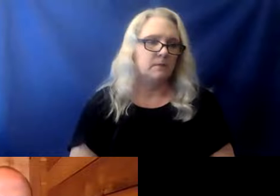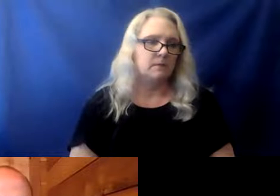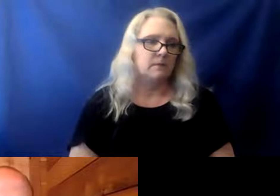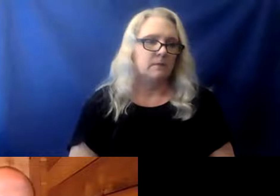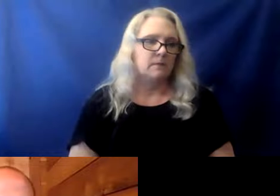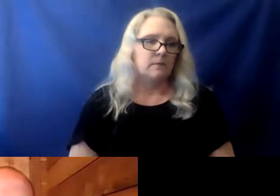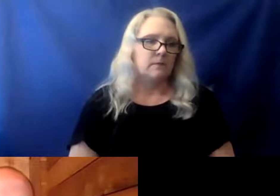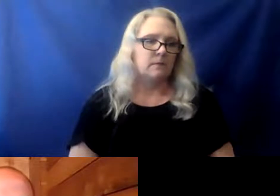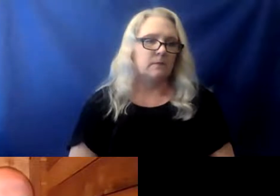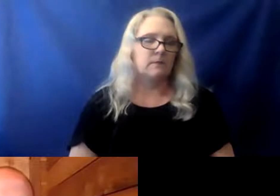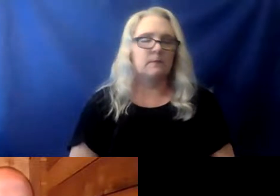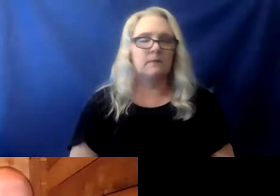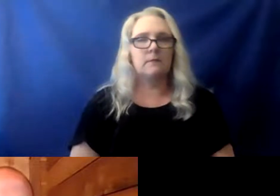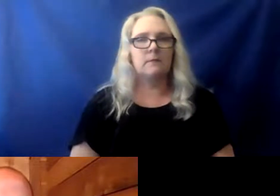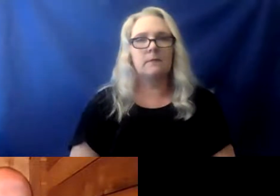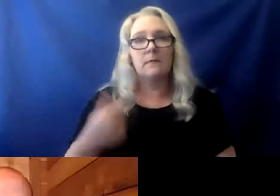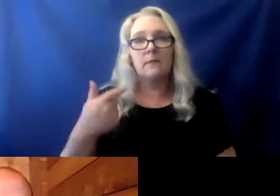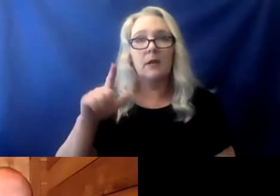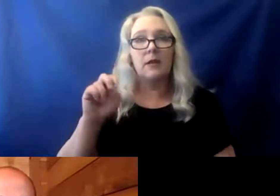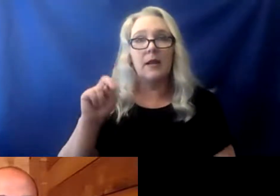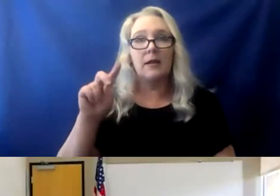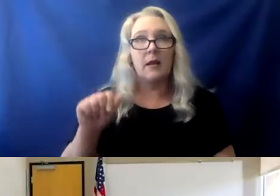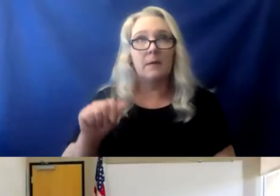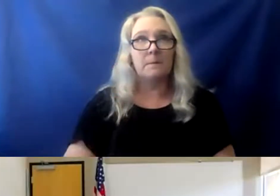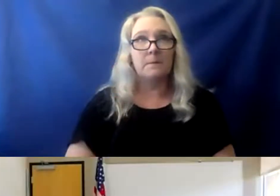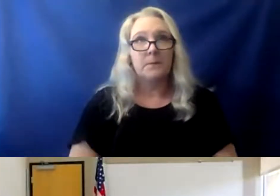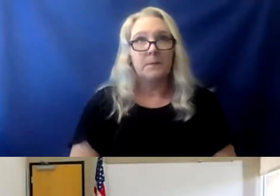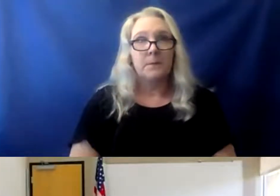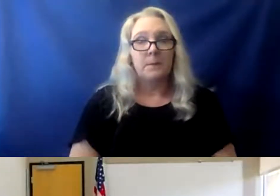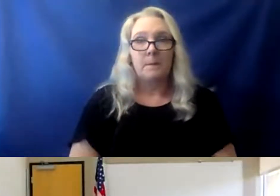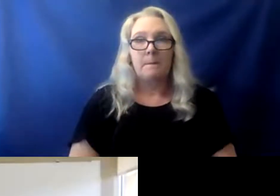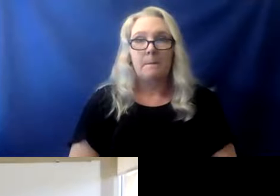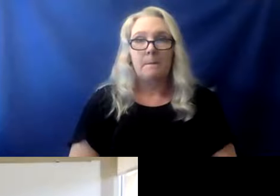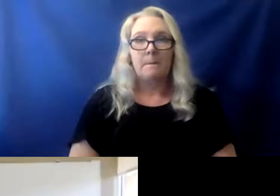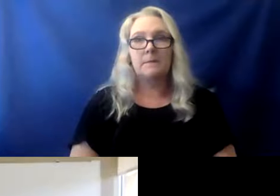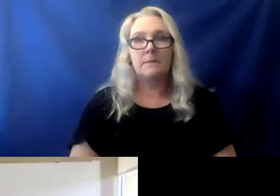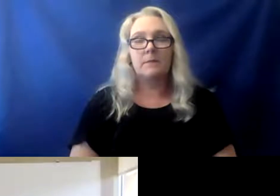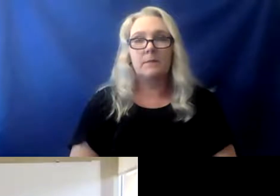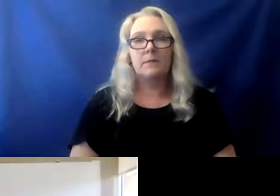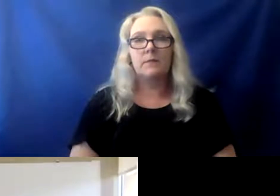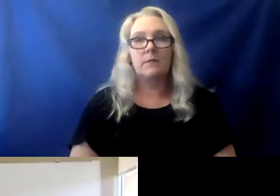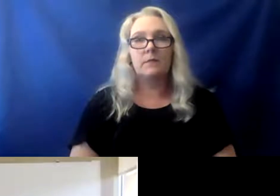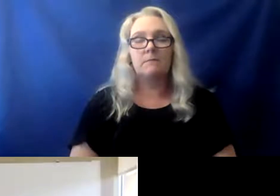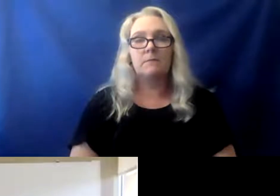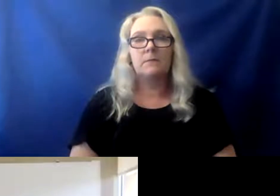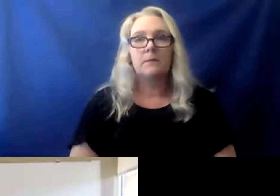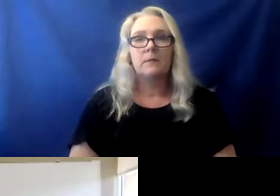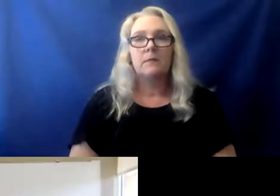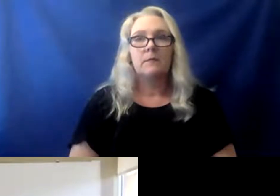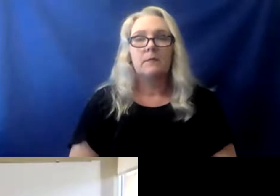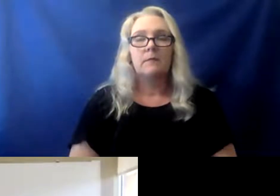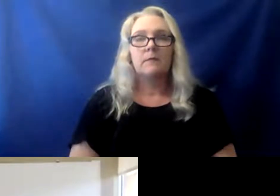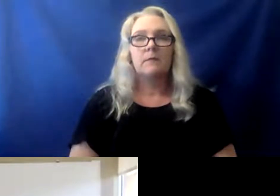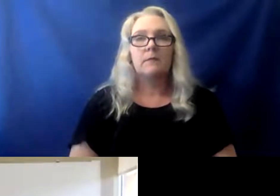Thank you. When we look at policy, I think it's crucial that as we set policy and look at how